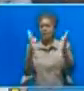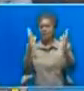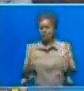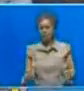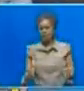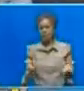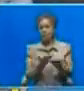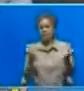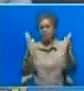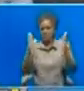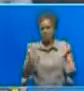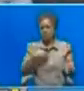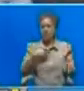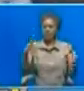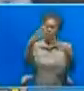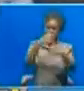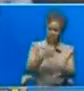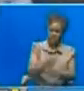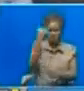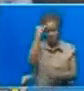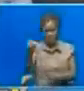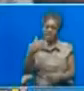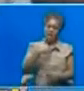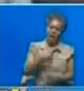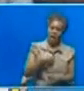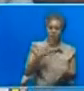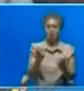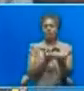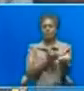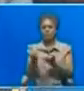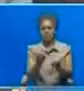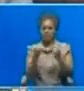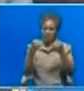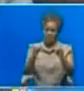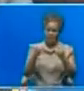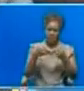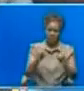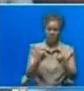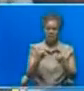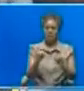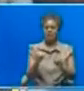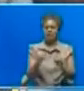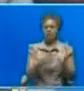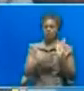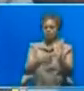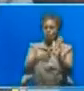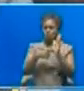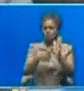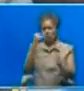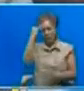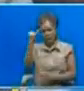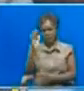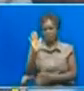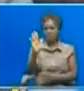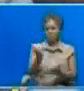else, anybody who has a company, anybody who has an idea, anybody who has a business, to try, reach out and expose the ideas